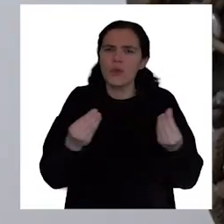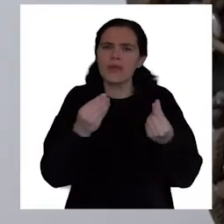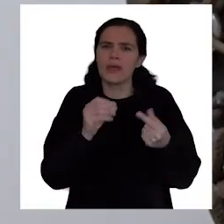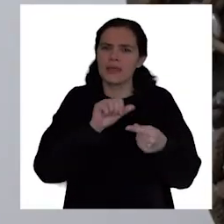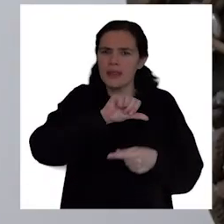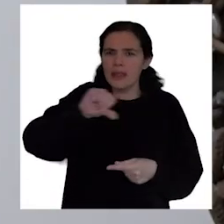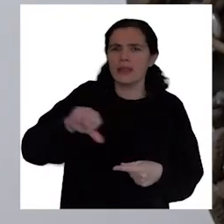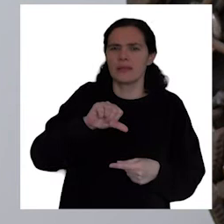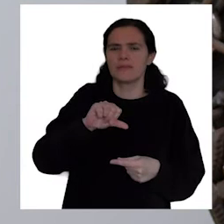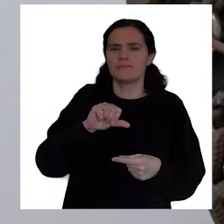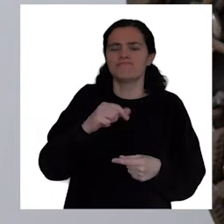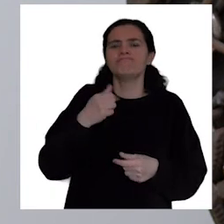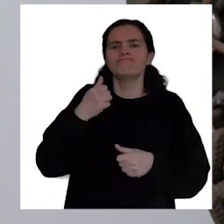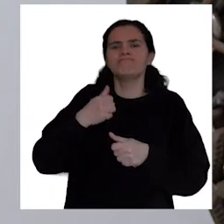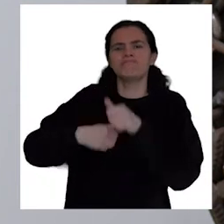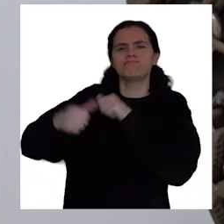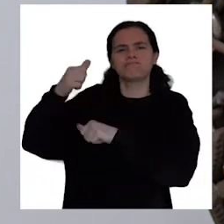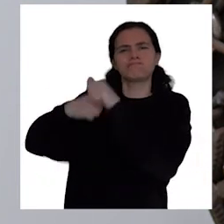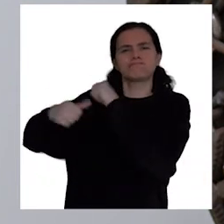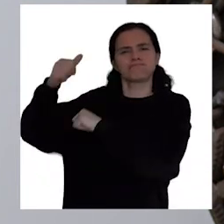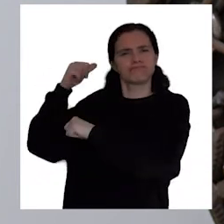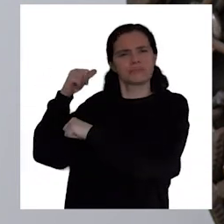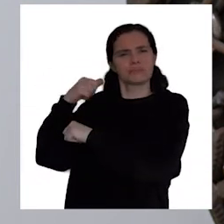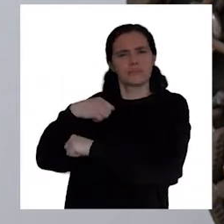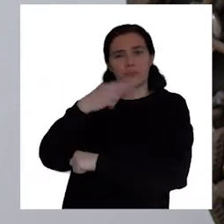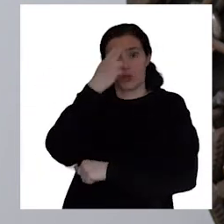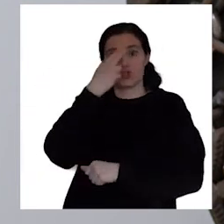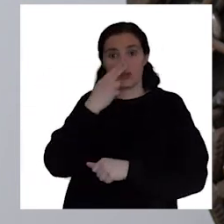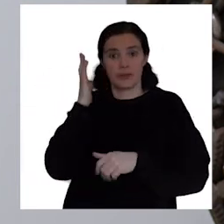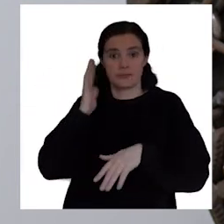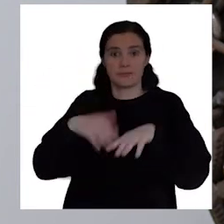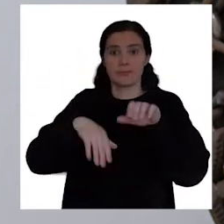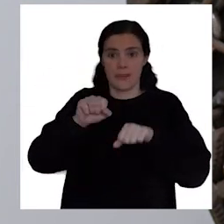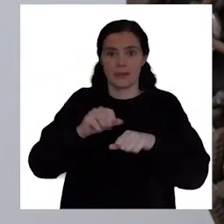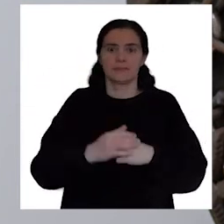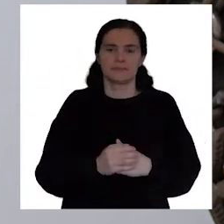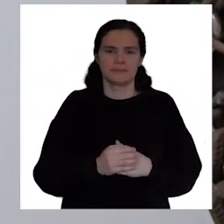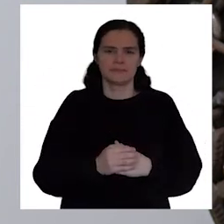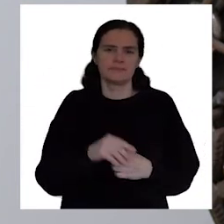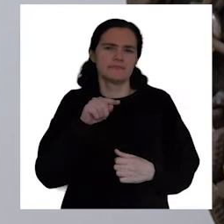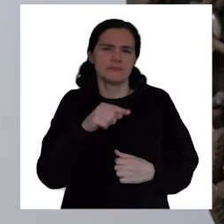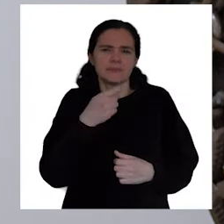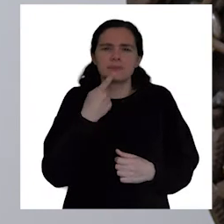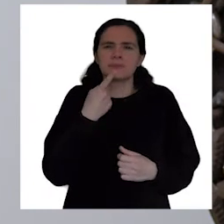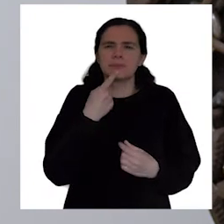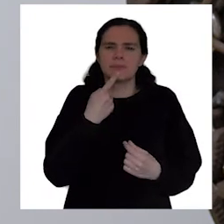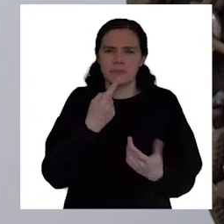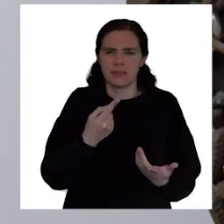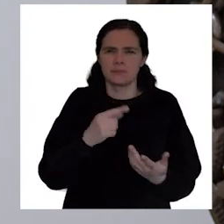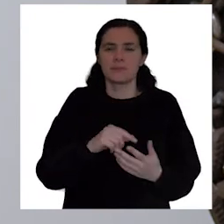liquid quality, goes back even to the history of slavery. And this